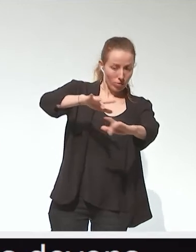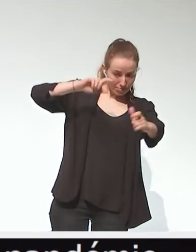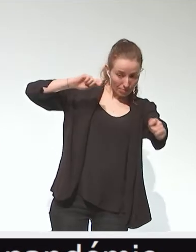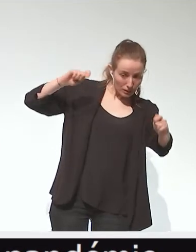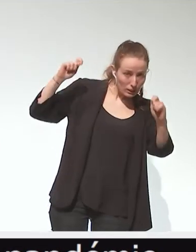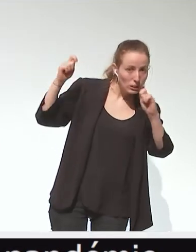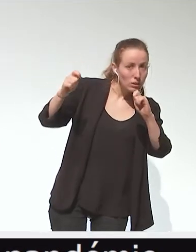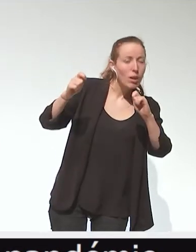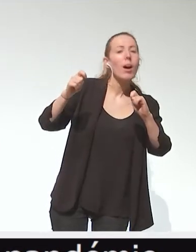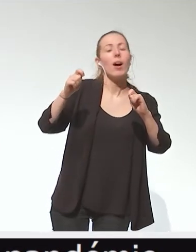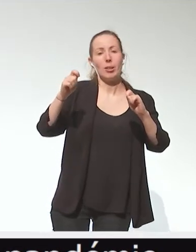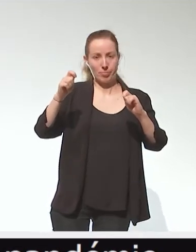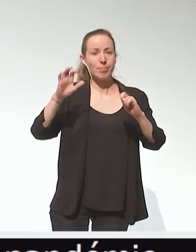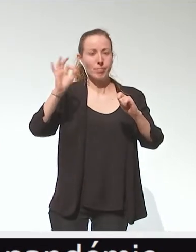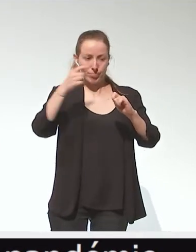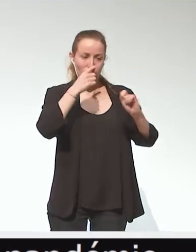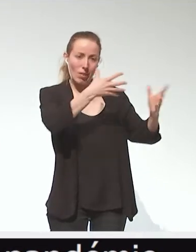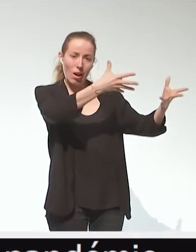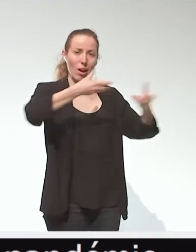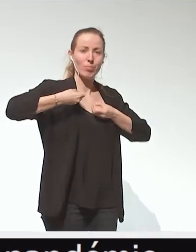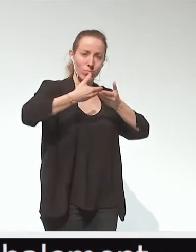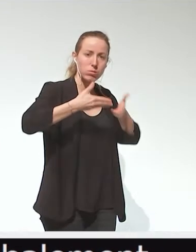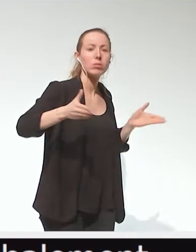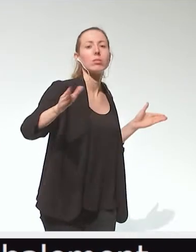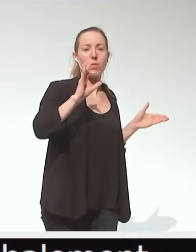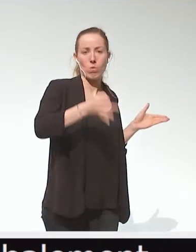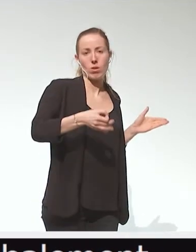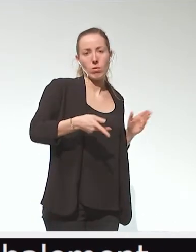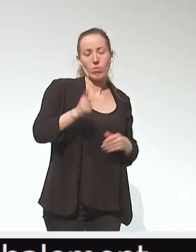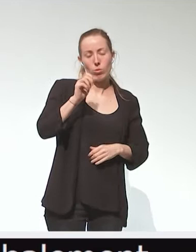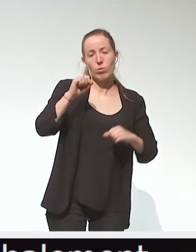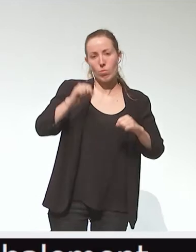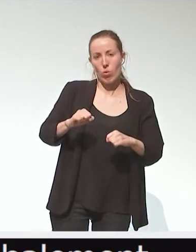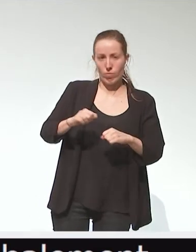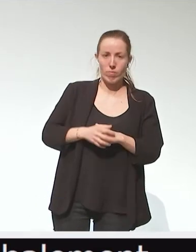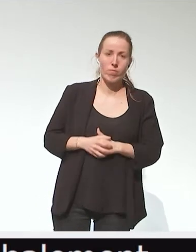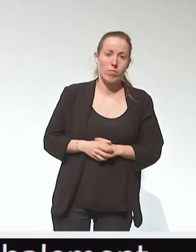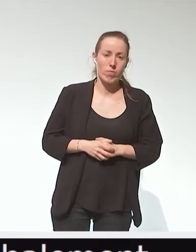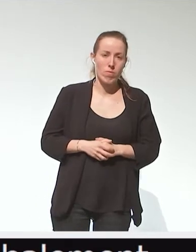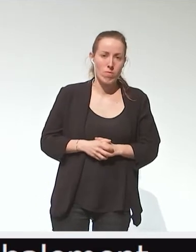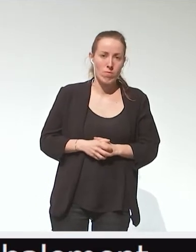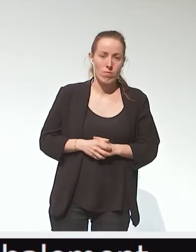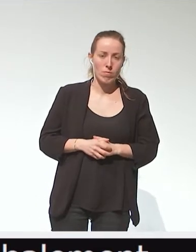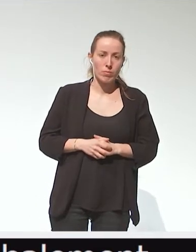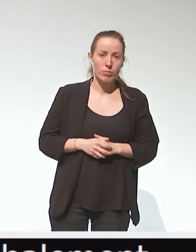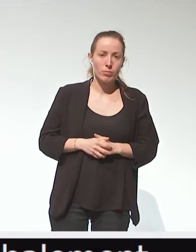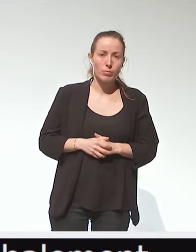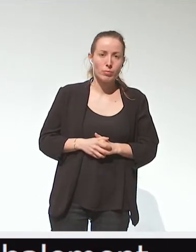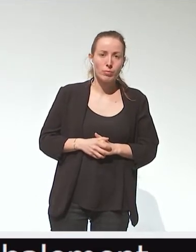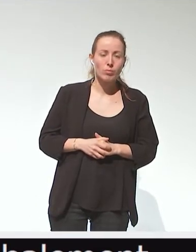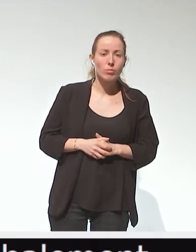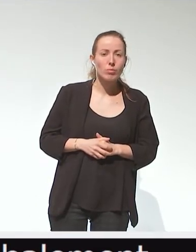we redesign those work processes, those labor processes, then it'll be an opportunity to better